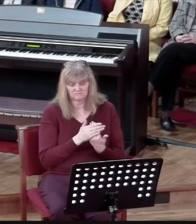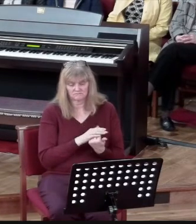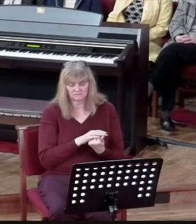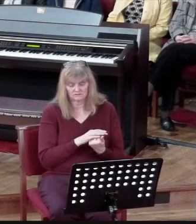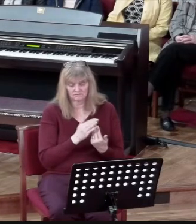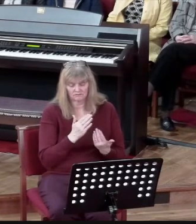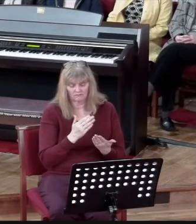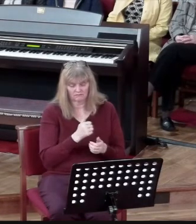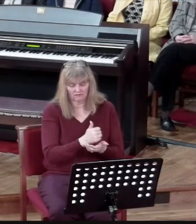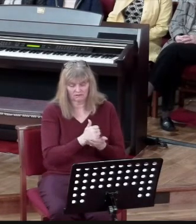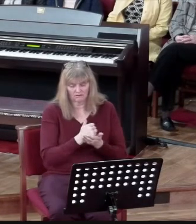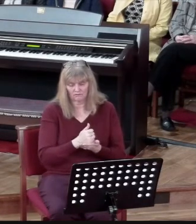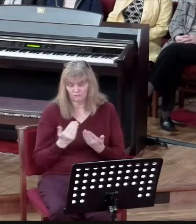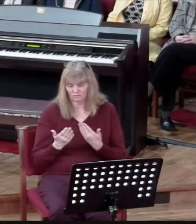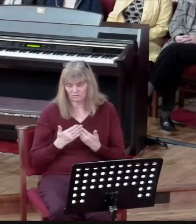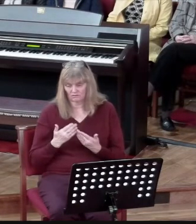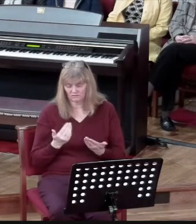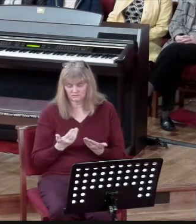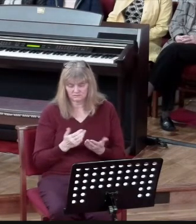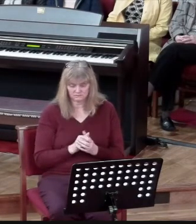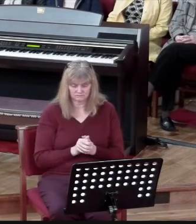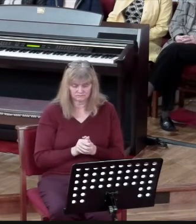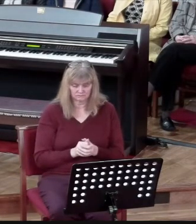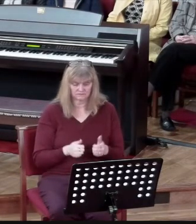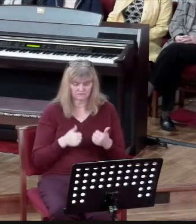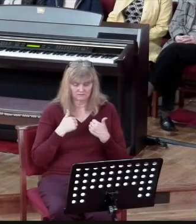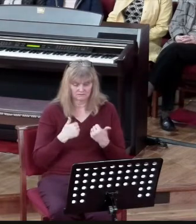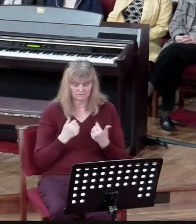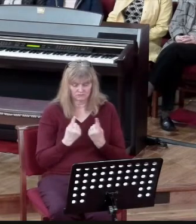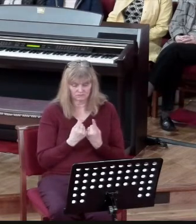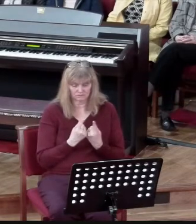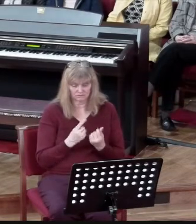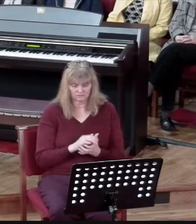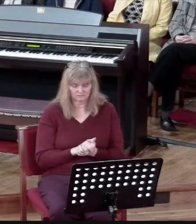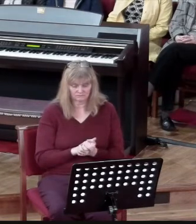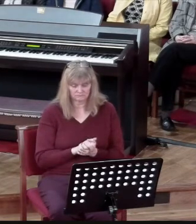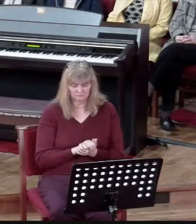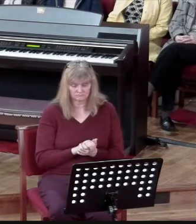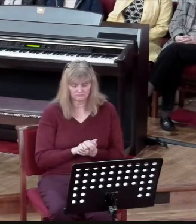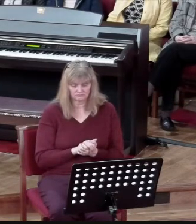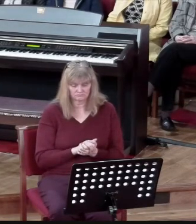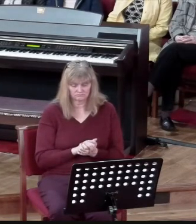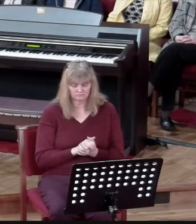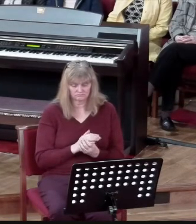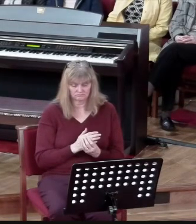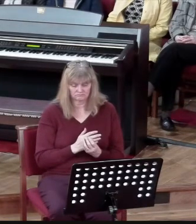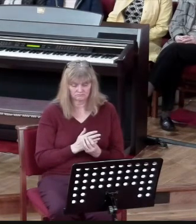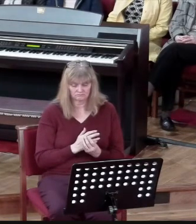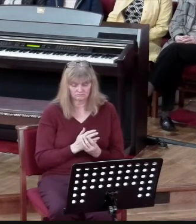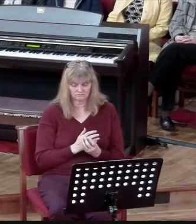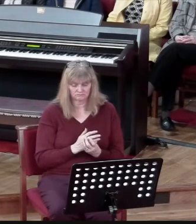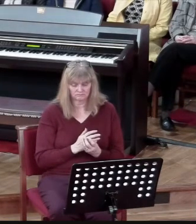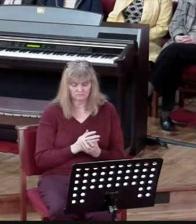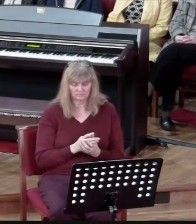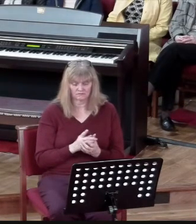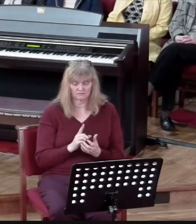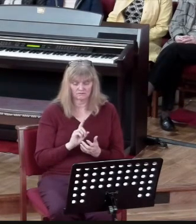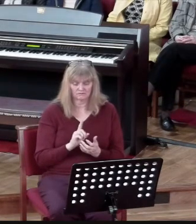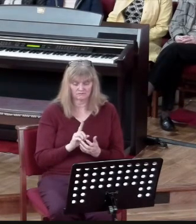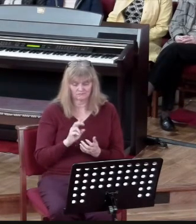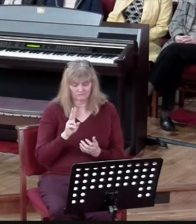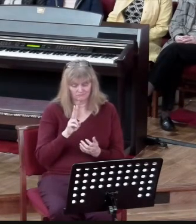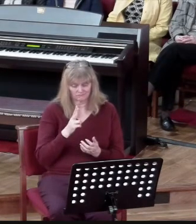before anything else. And that's what John 21 is partly about. An illustration of Jesus'